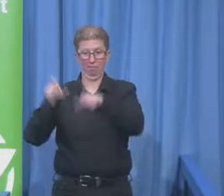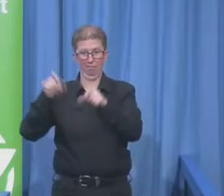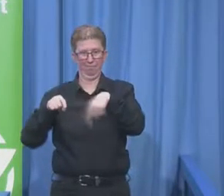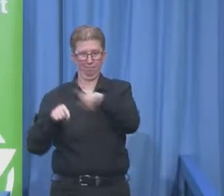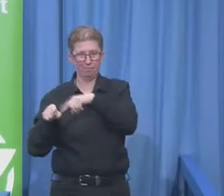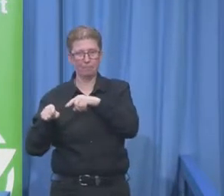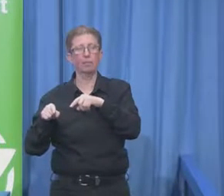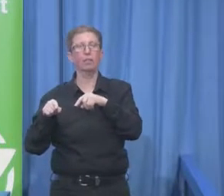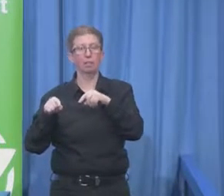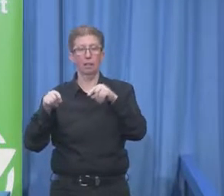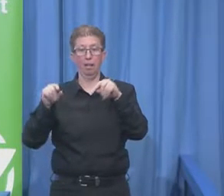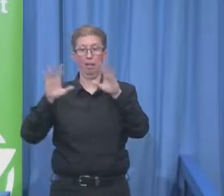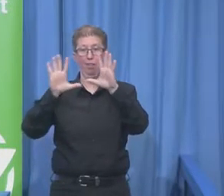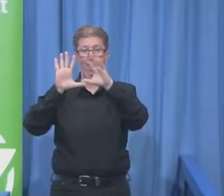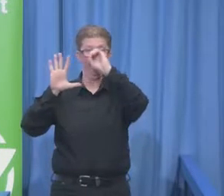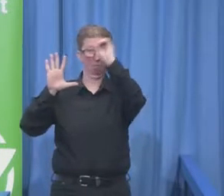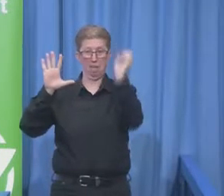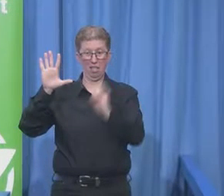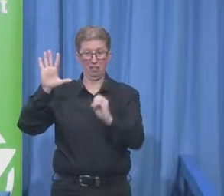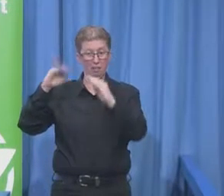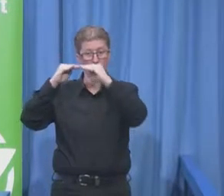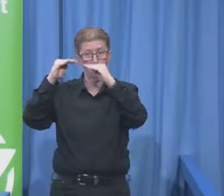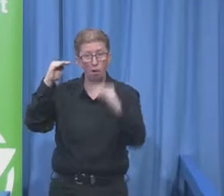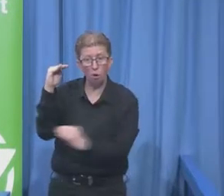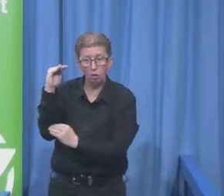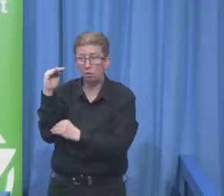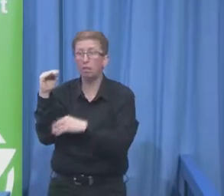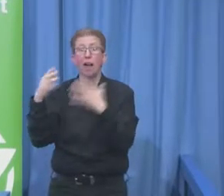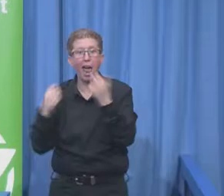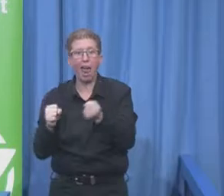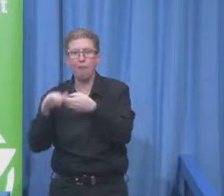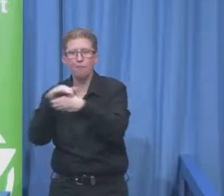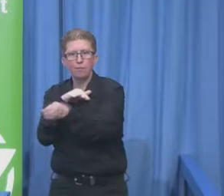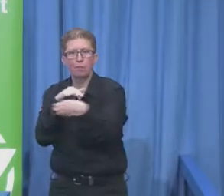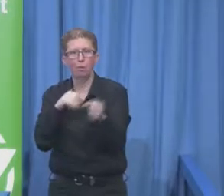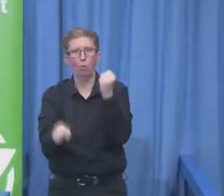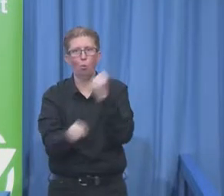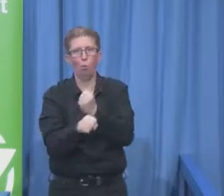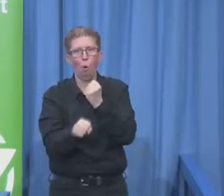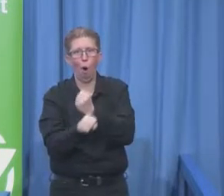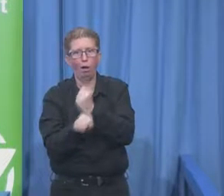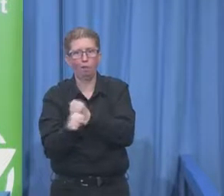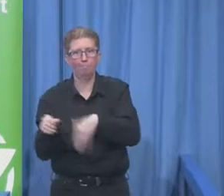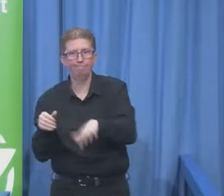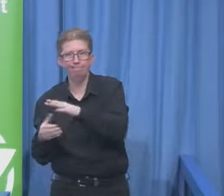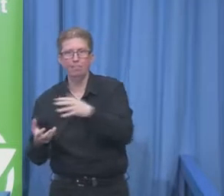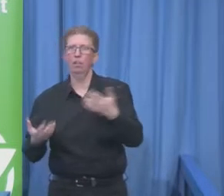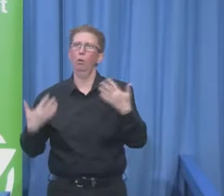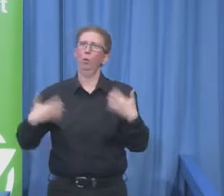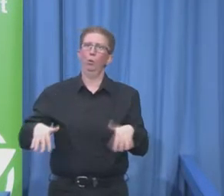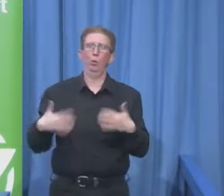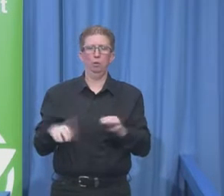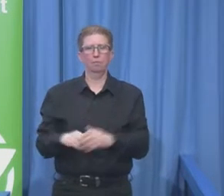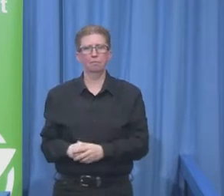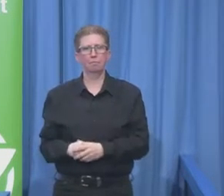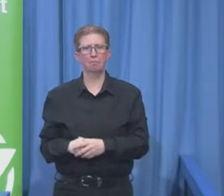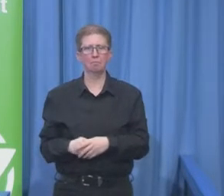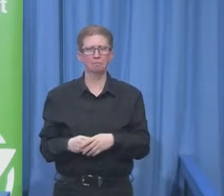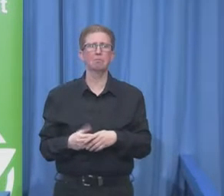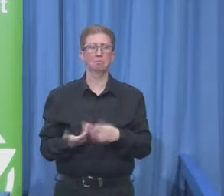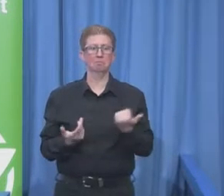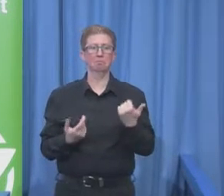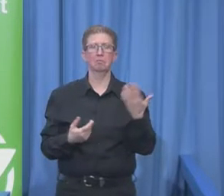with teachers, with a curriculum, with big buildings, and less than 10% of the graduates find a job. Well, that's the background